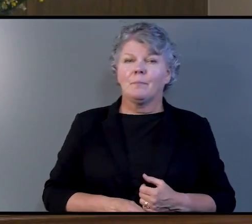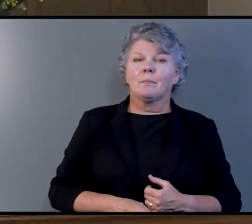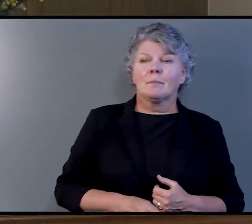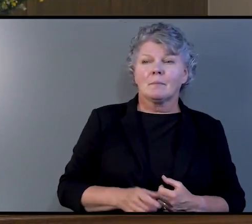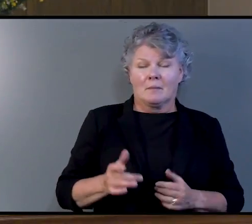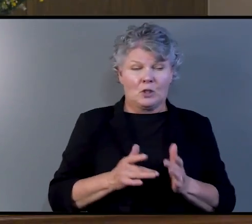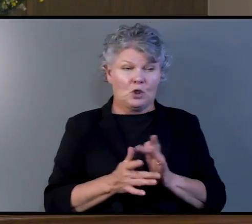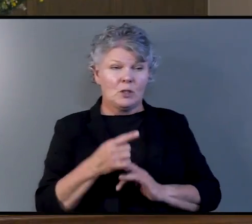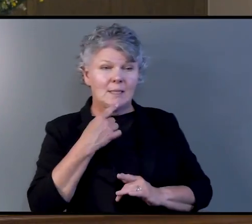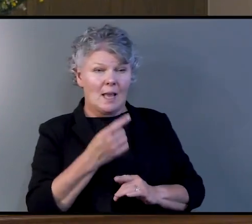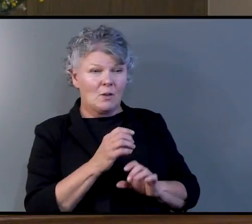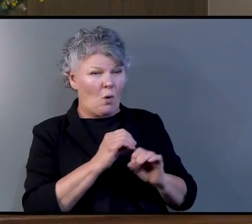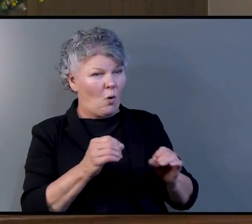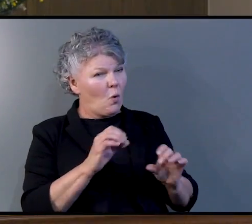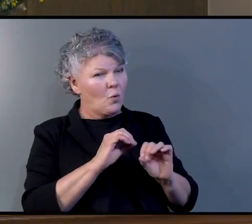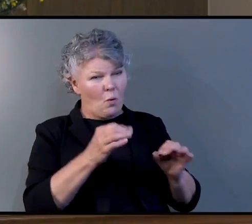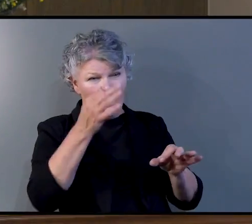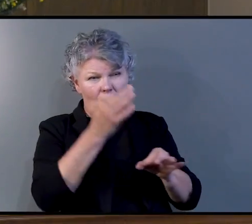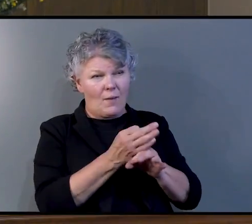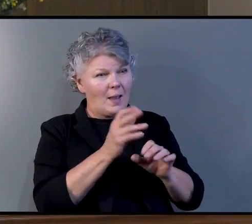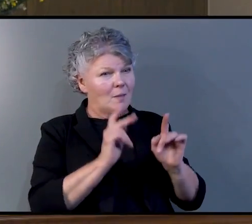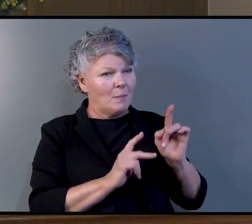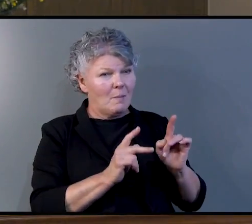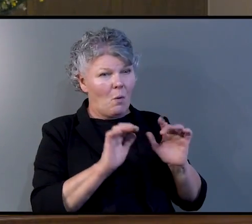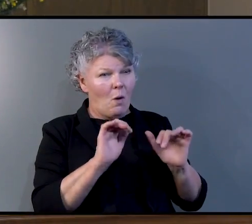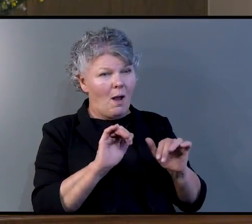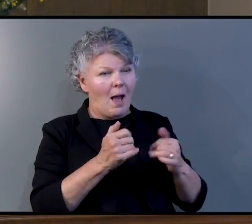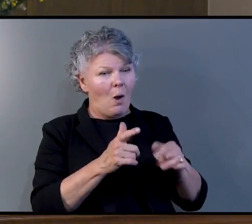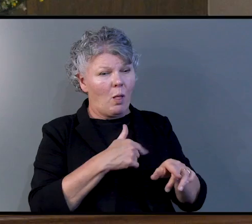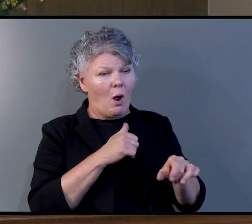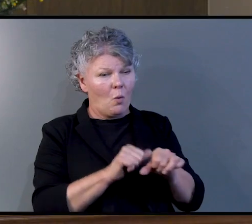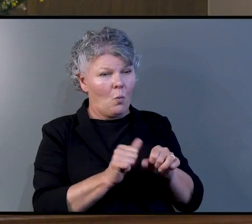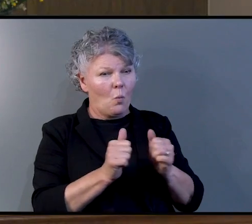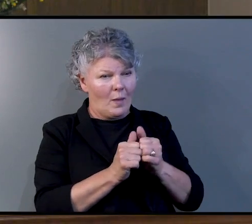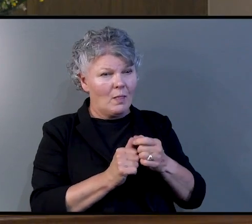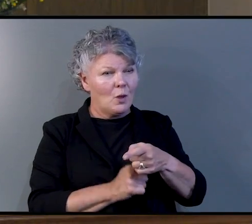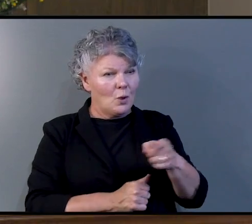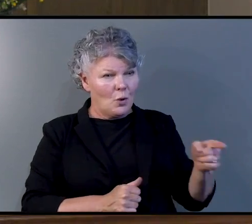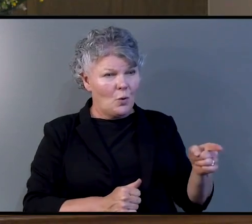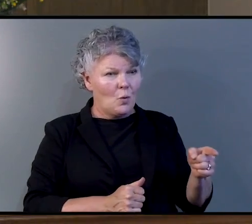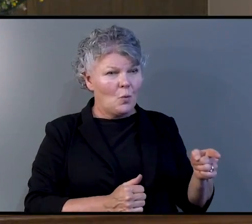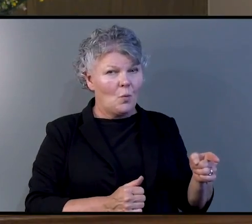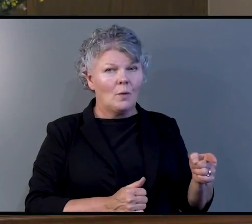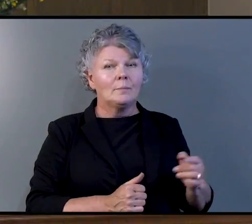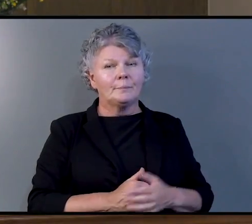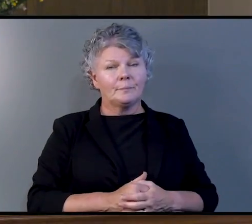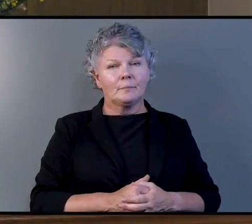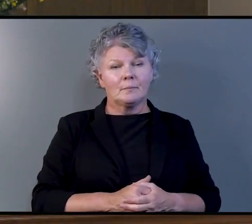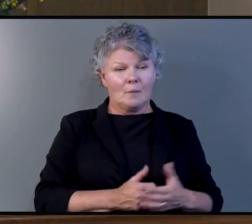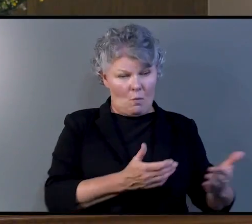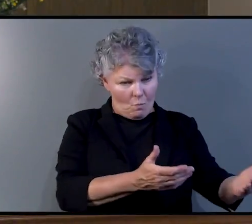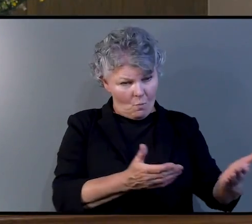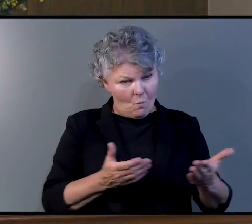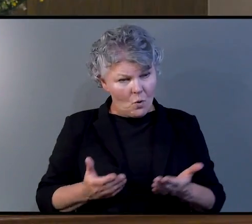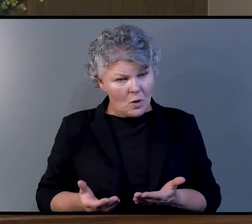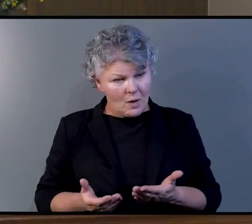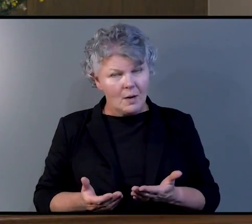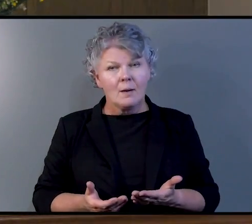"O faithless generation, how long am I to bear with you? How long am I to be with you? Bring him